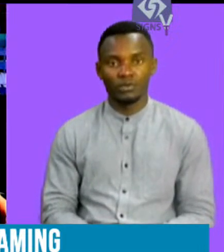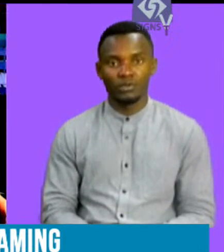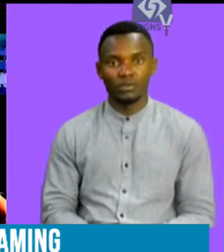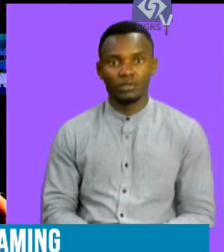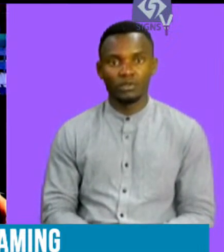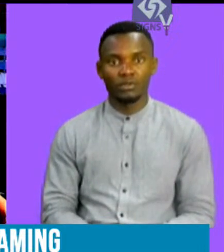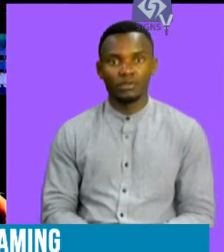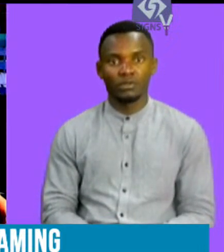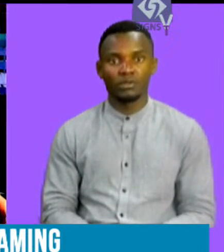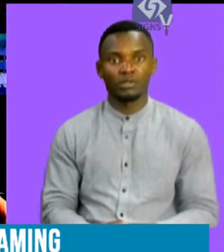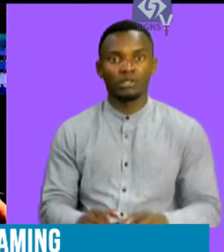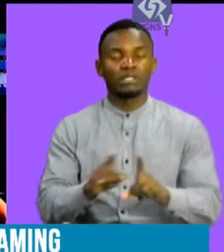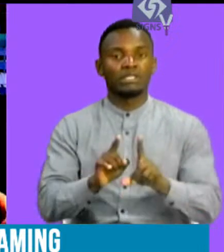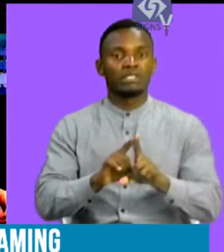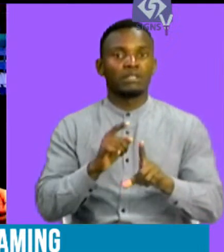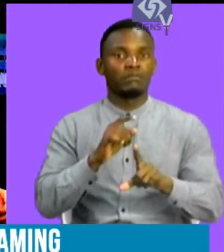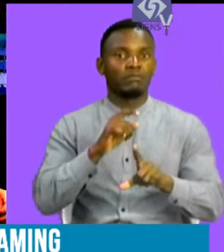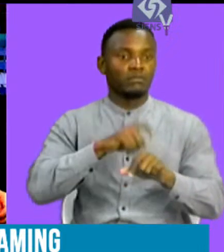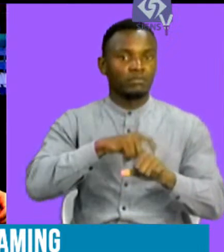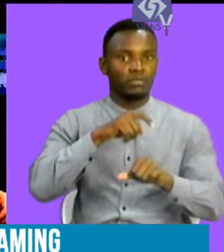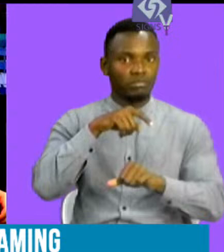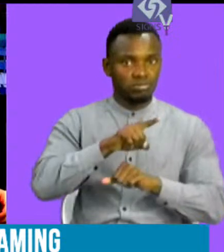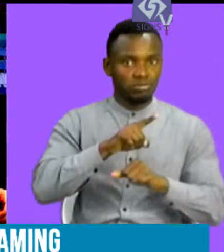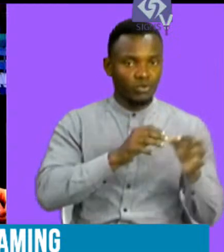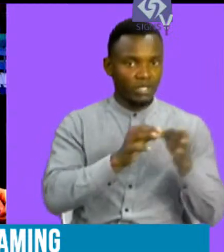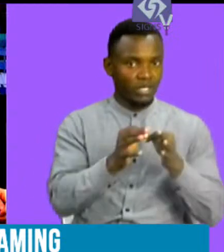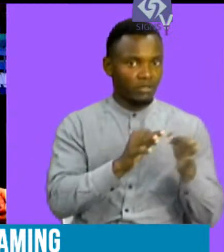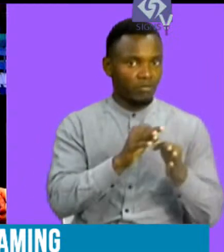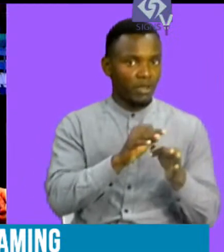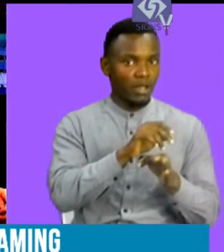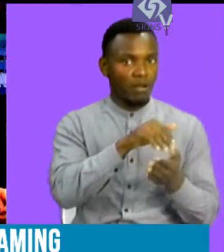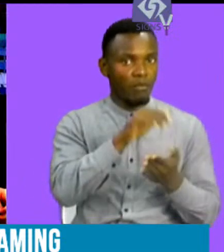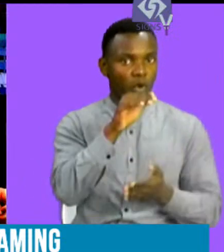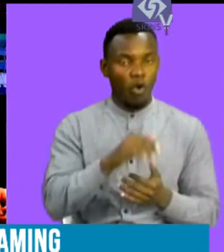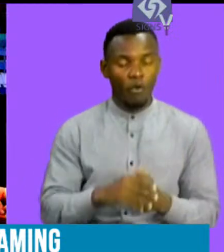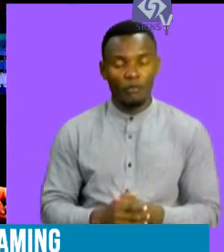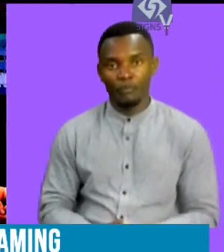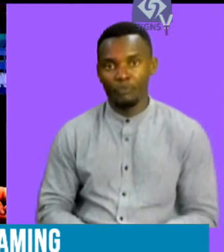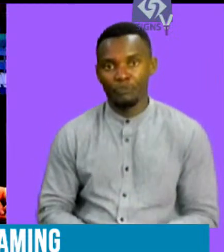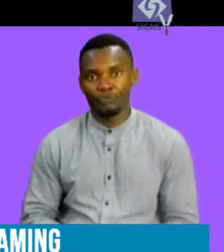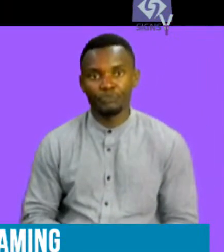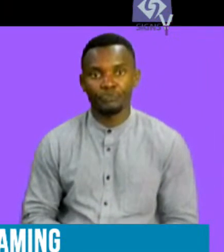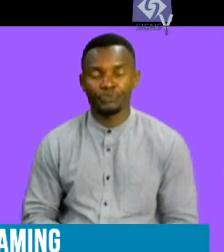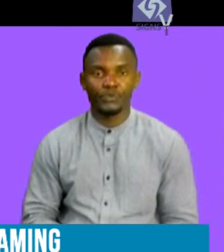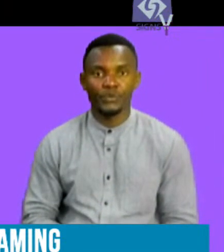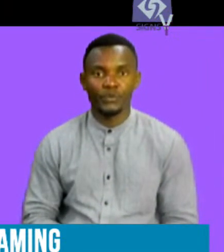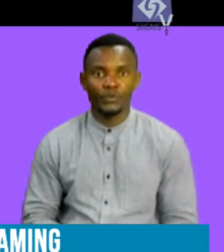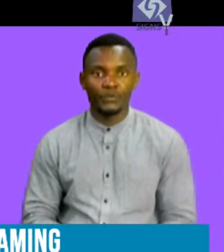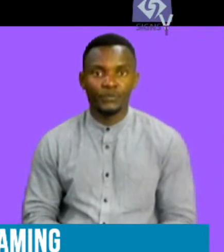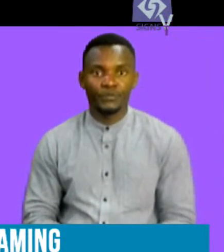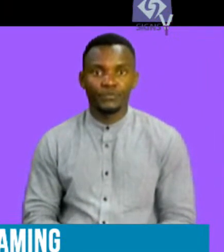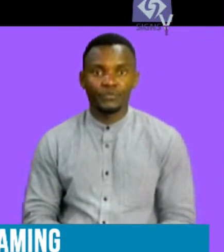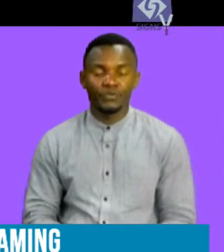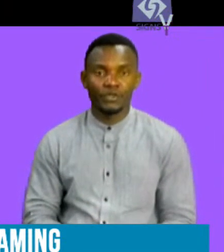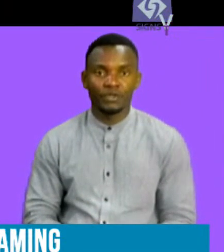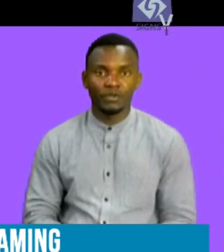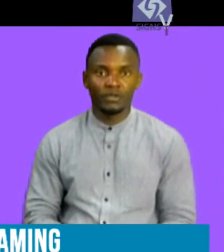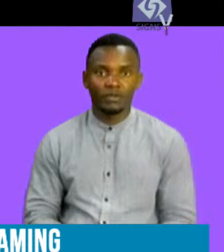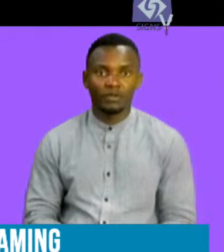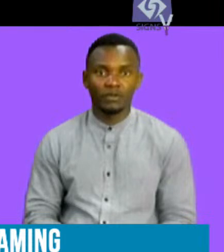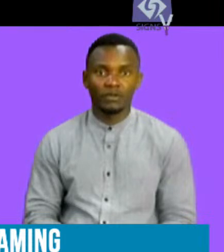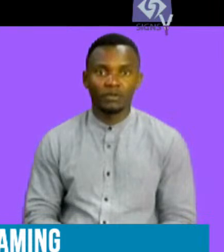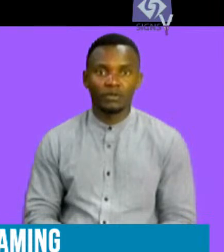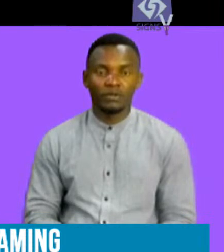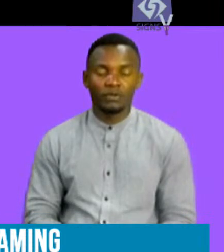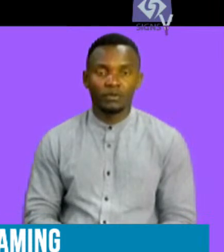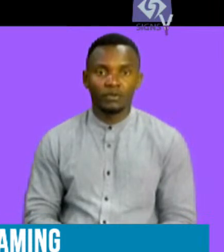All like sort of bird's eye view perspective. Thank you. As I would say again, there